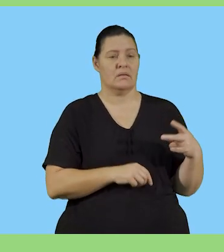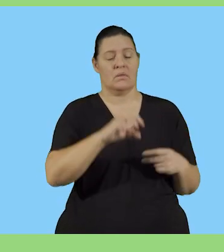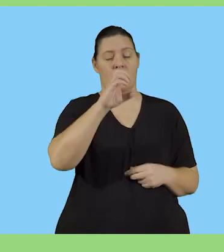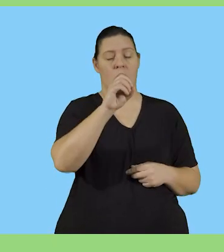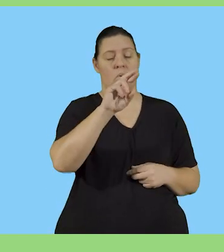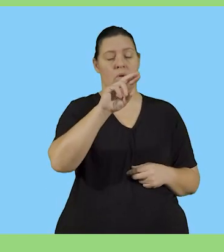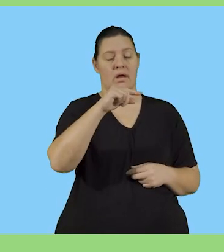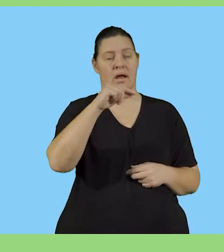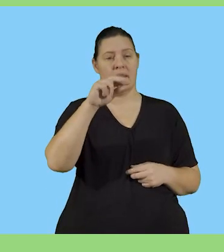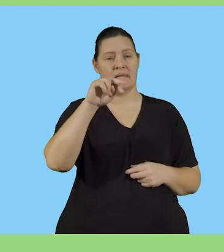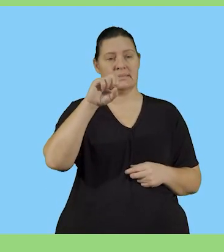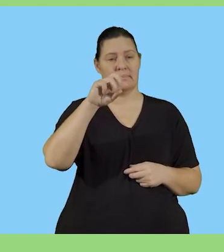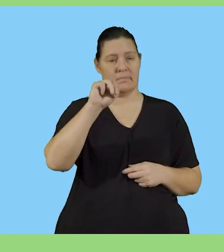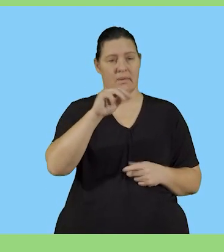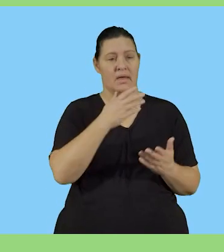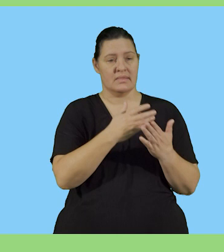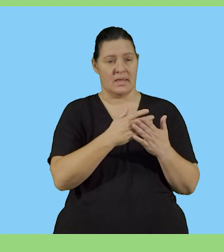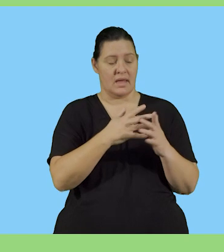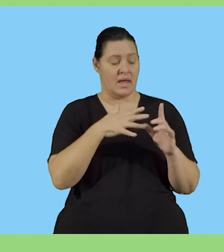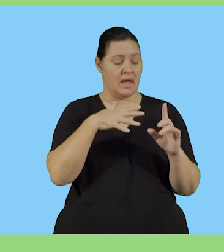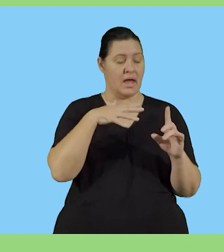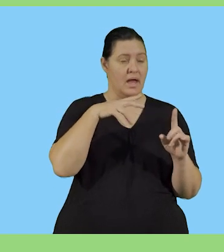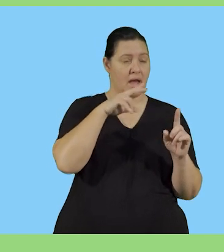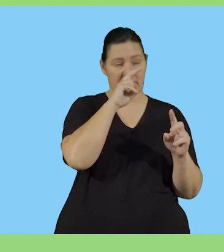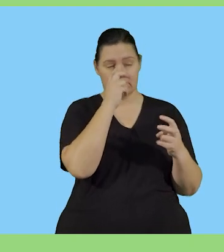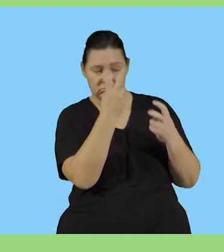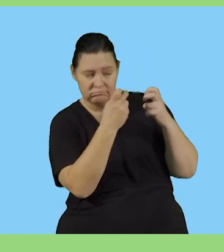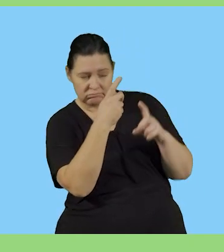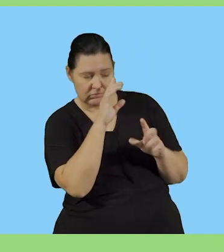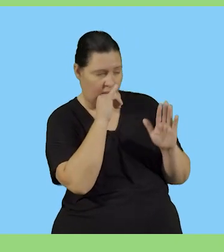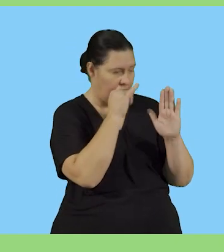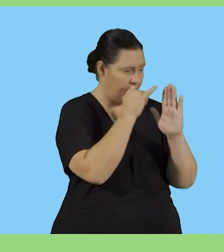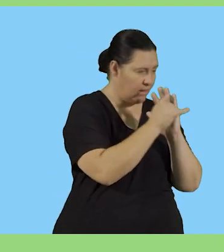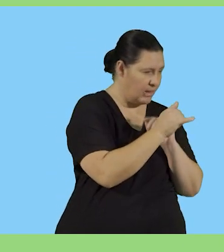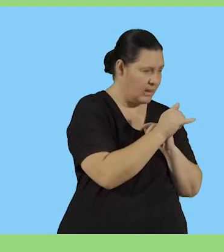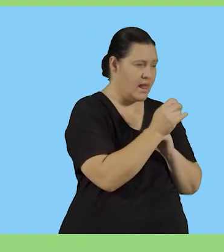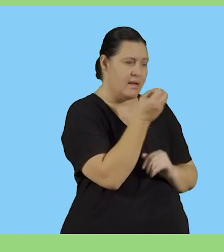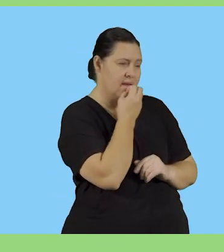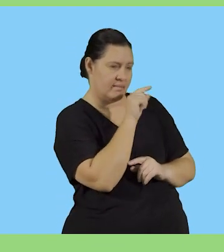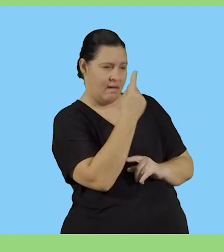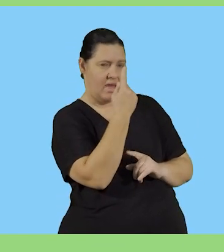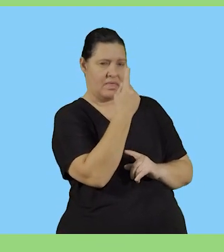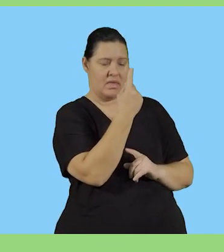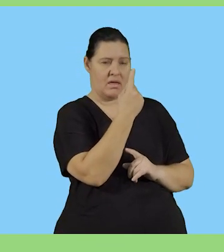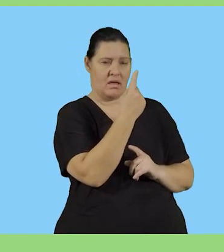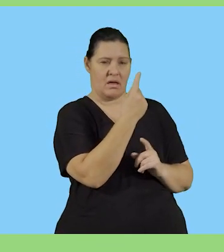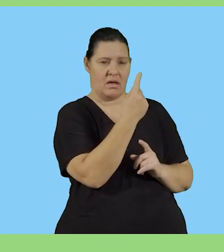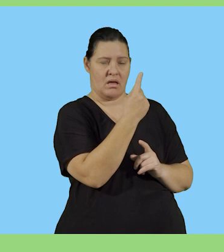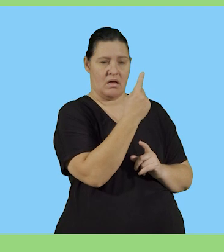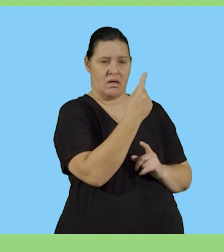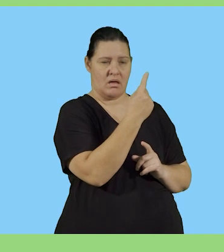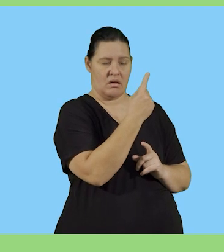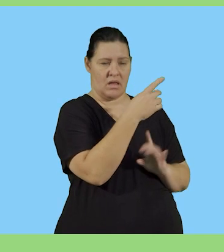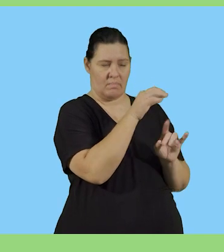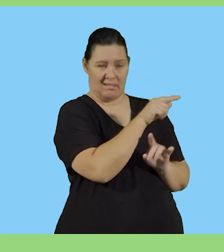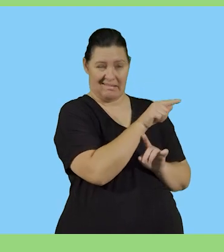says organisms that hunt, kill, and eat other organisms. So you are going to look